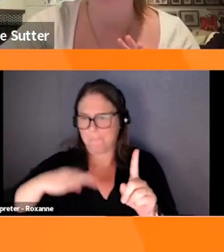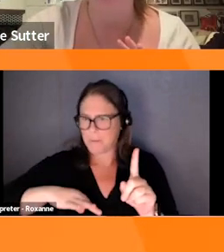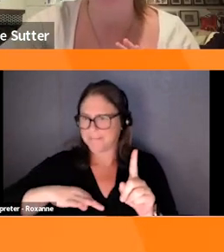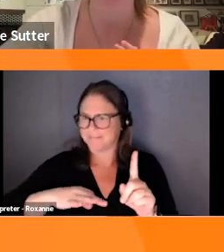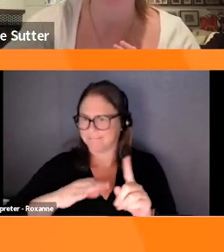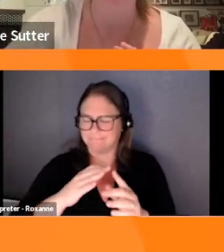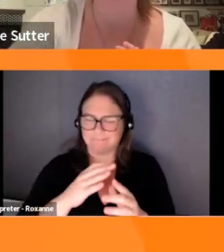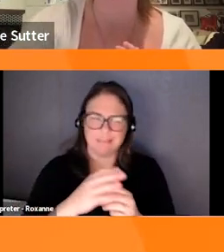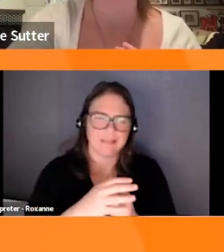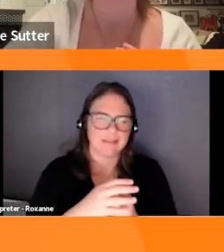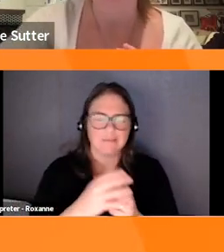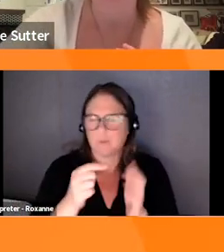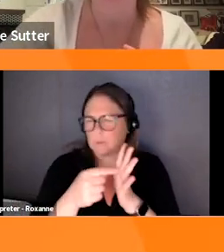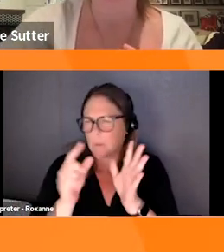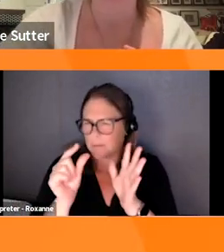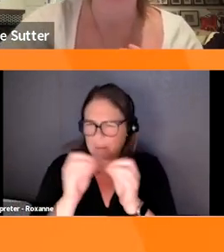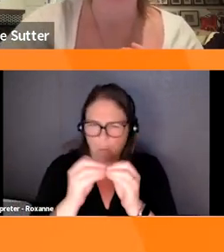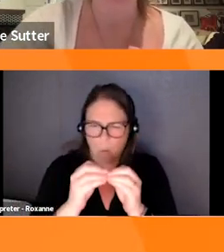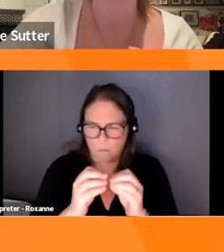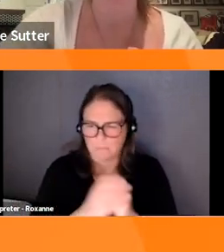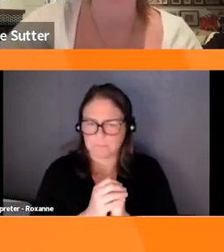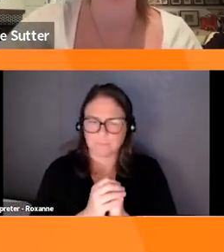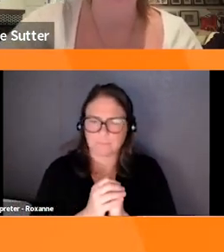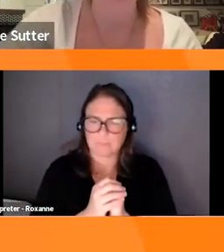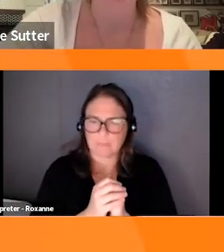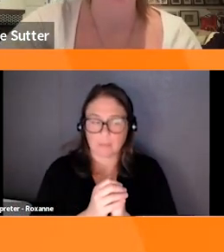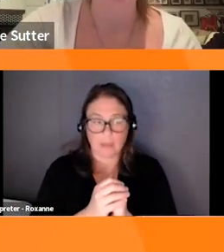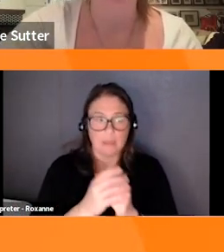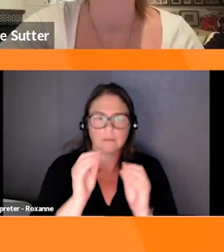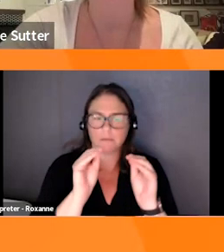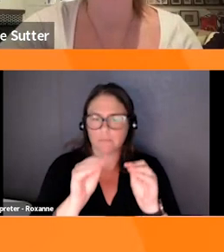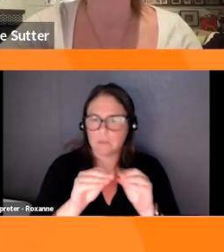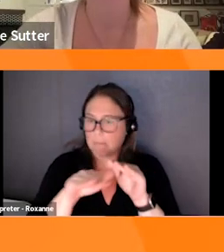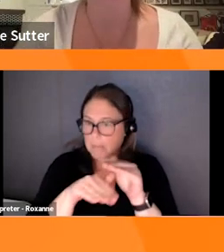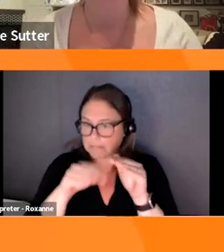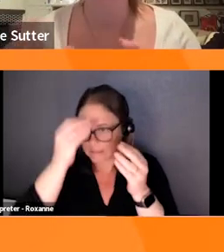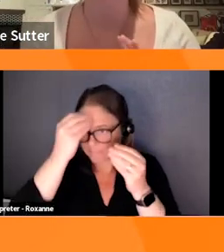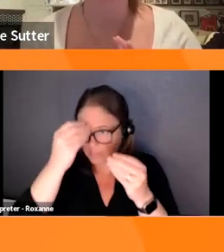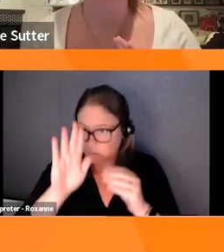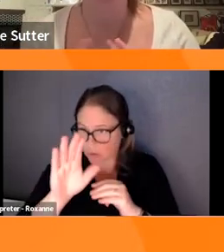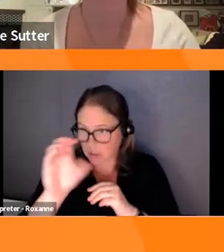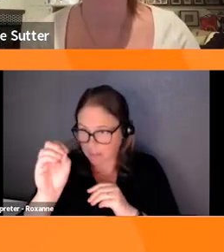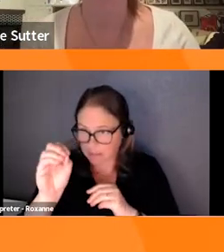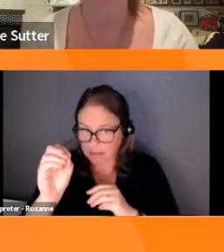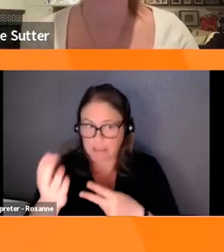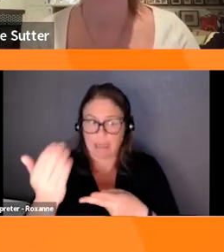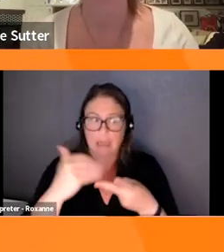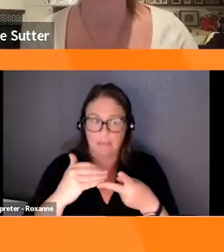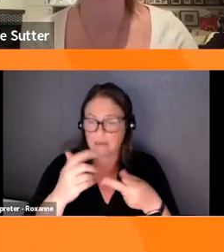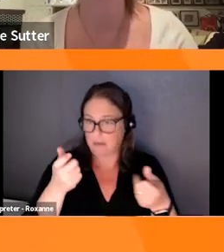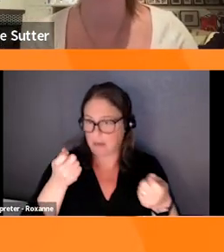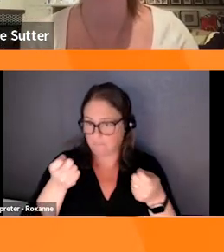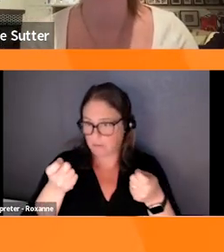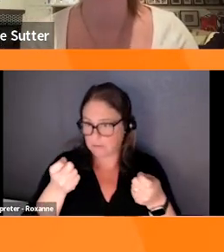basic information about your company. And then you go into the governance factors. So these are